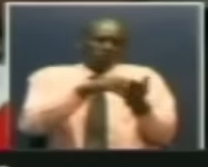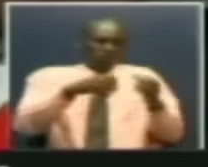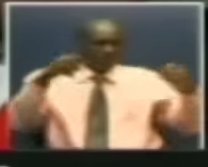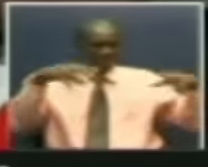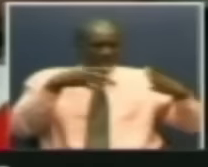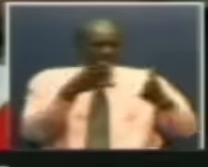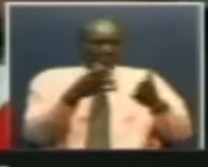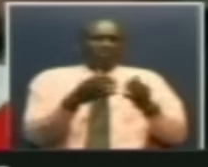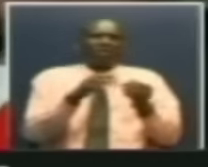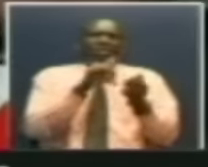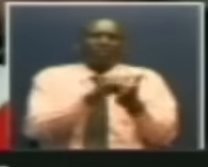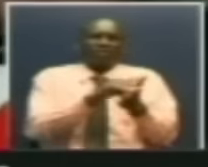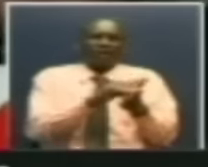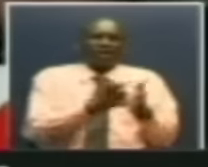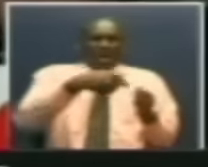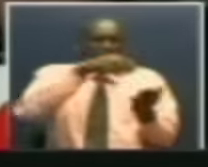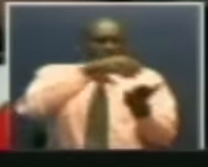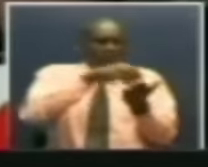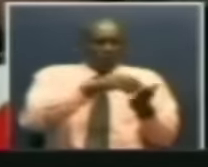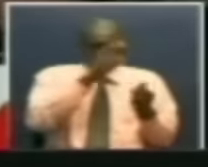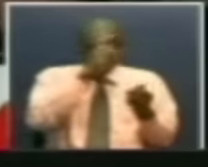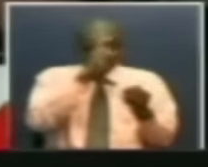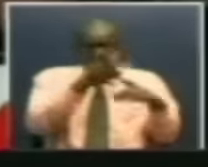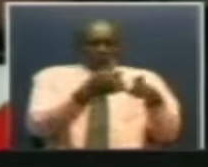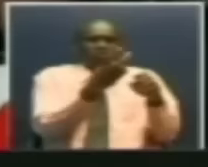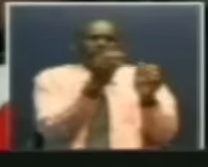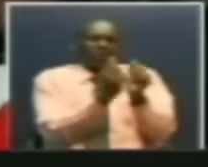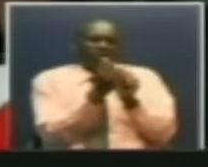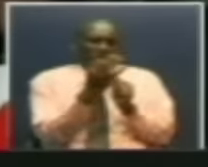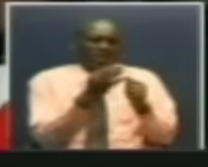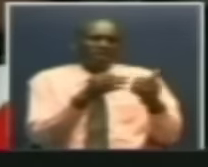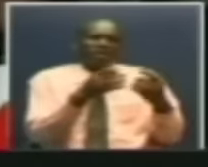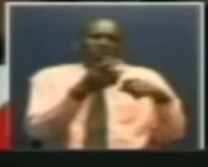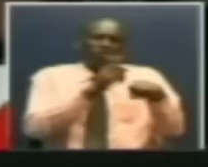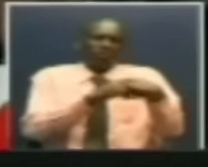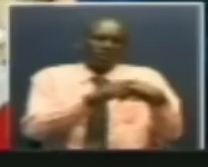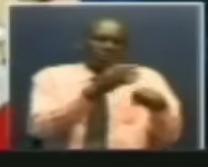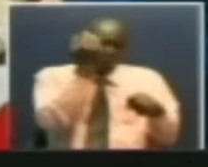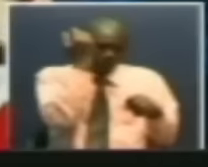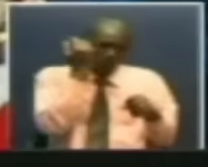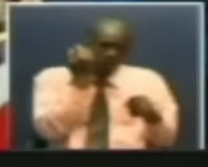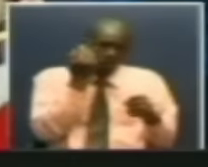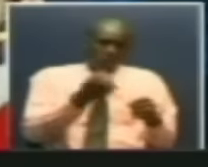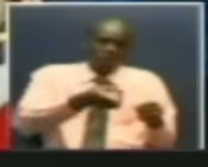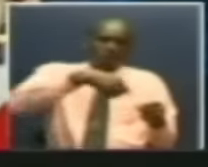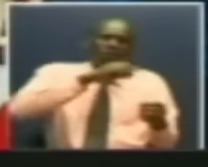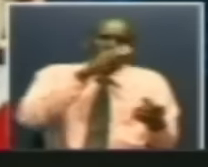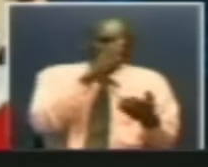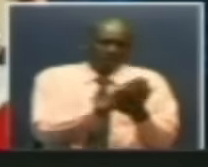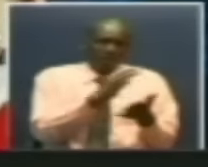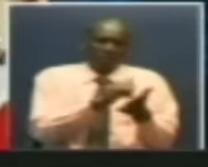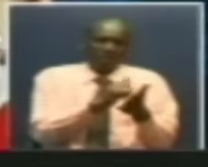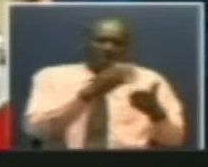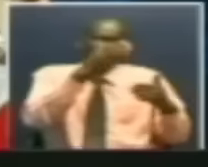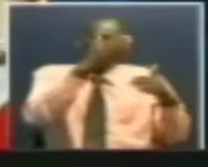clear that our position was that from 2013, when he was in court, right. we believed that at the